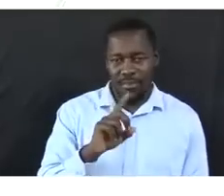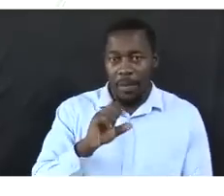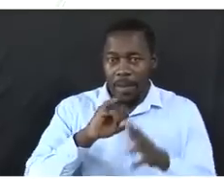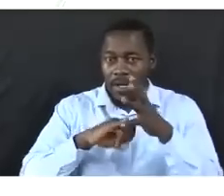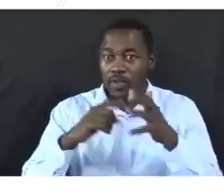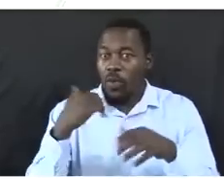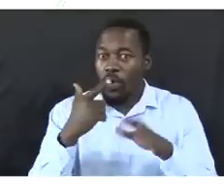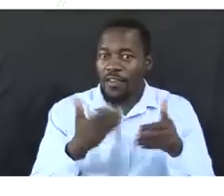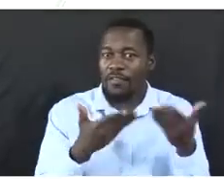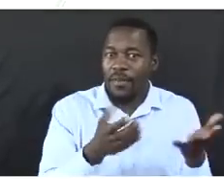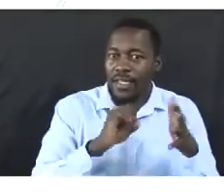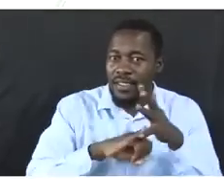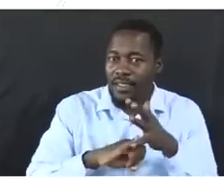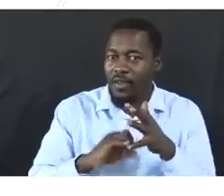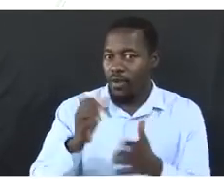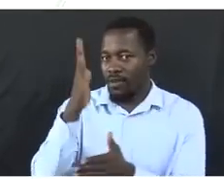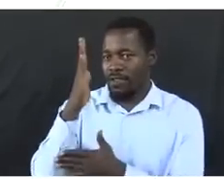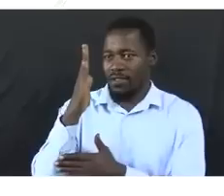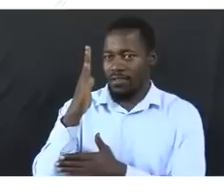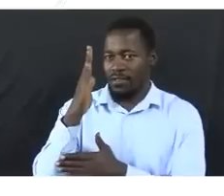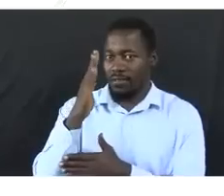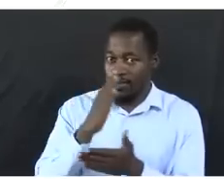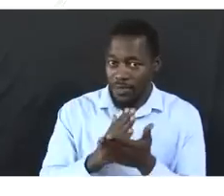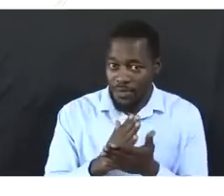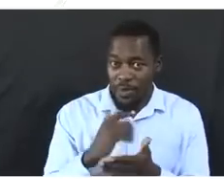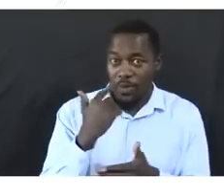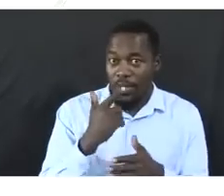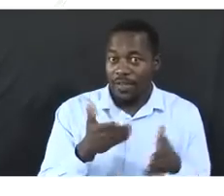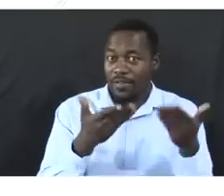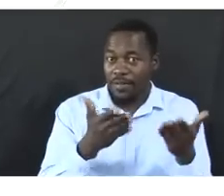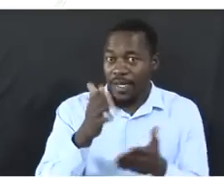who? God.